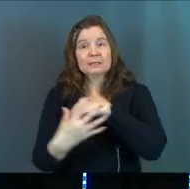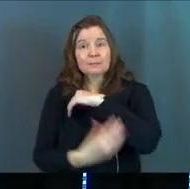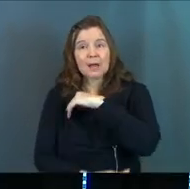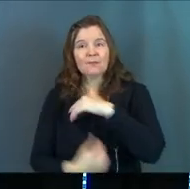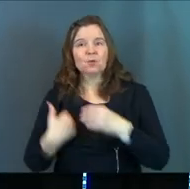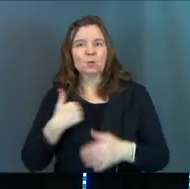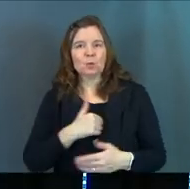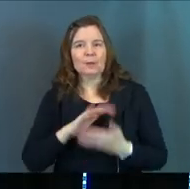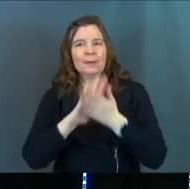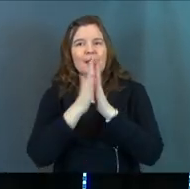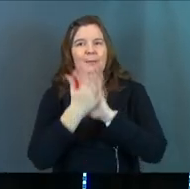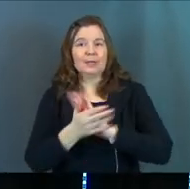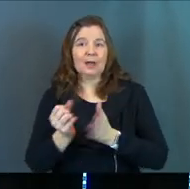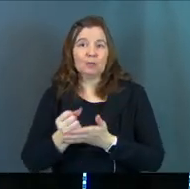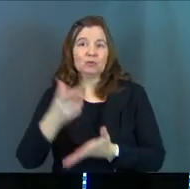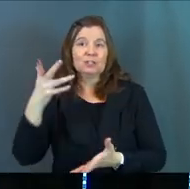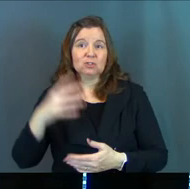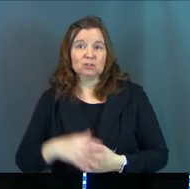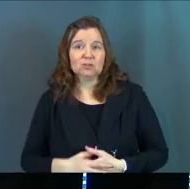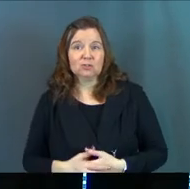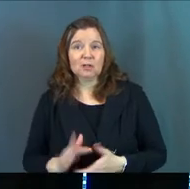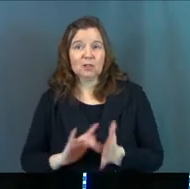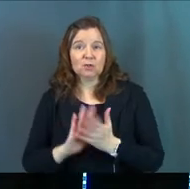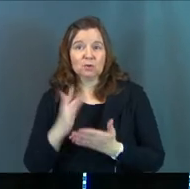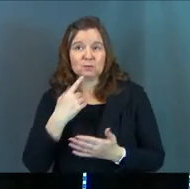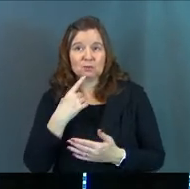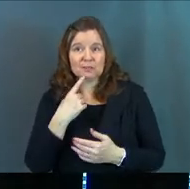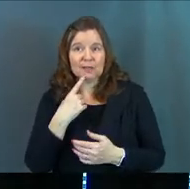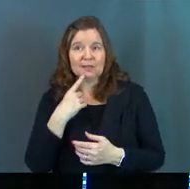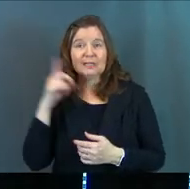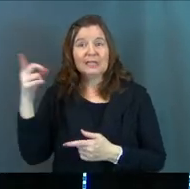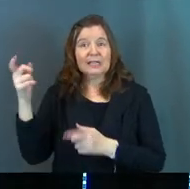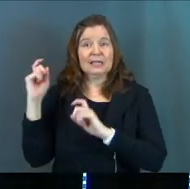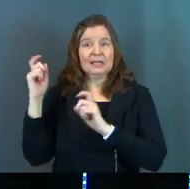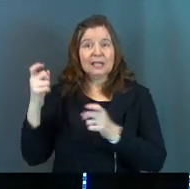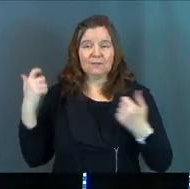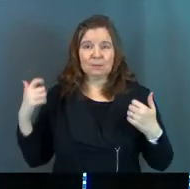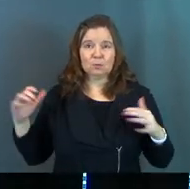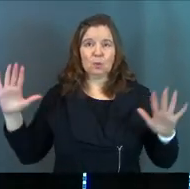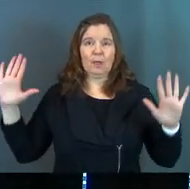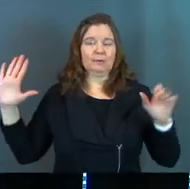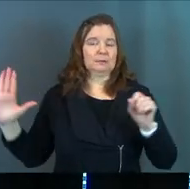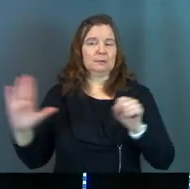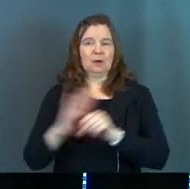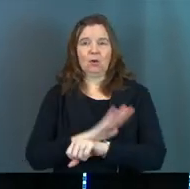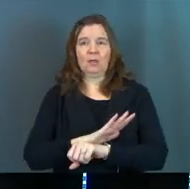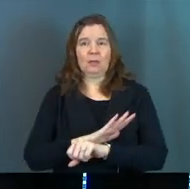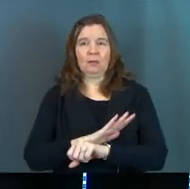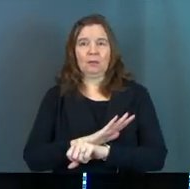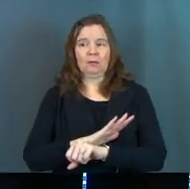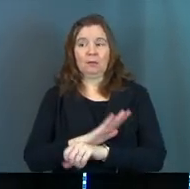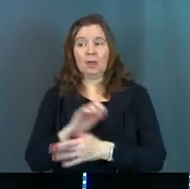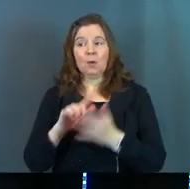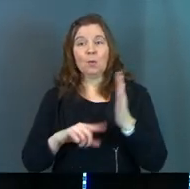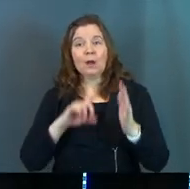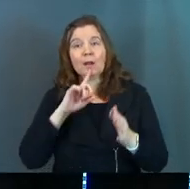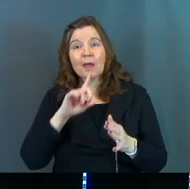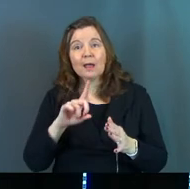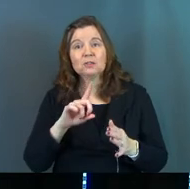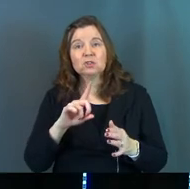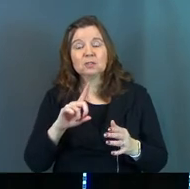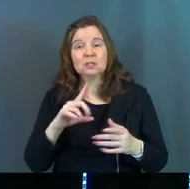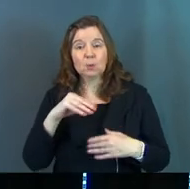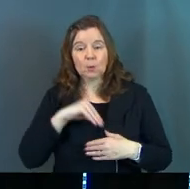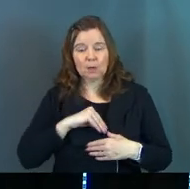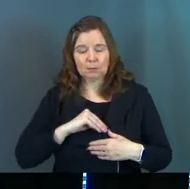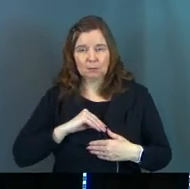poverty, we might become rich, the scripture says. He gave himself away entirely. And what actually rises